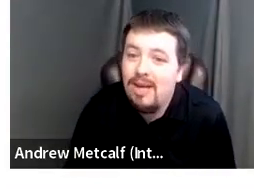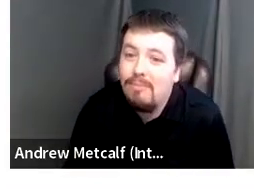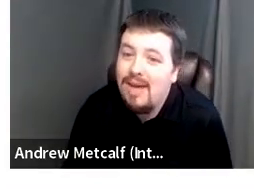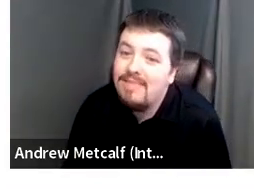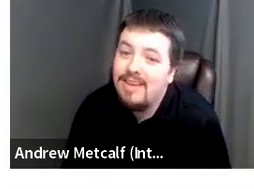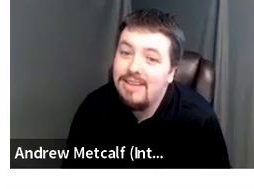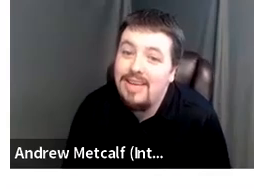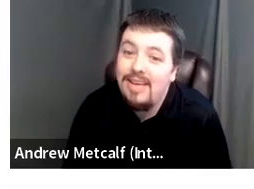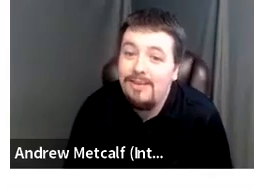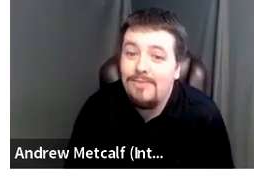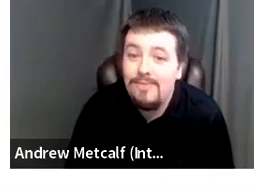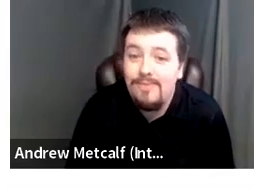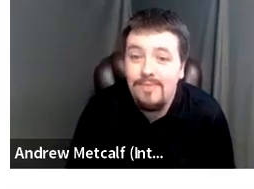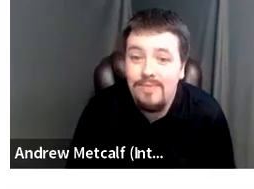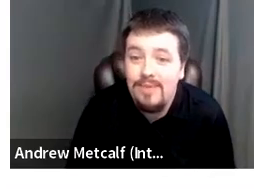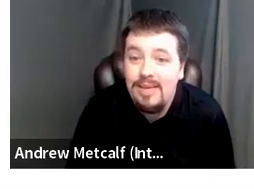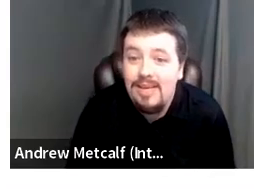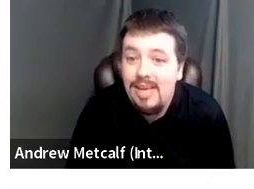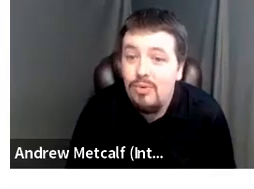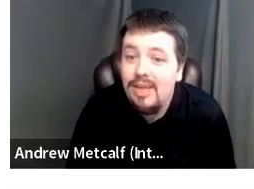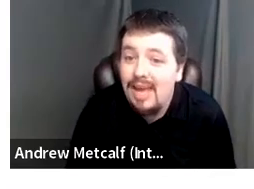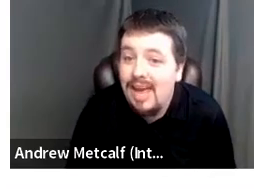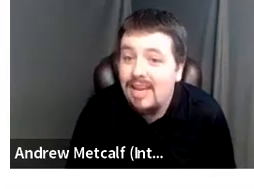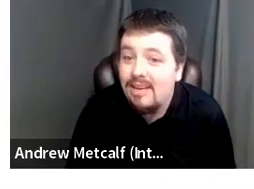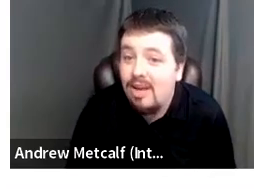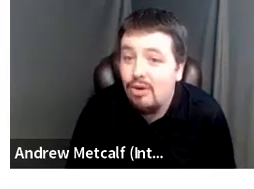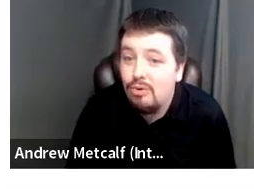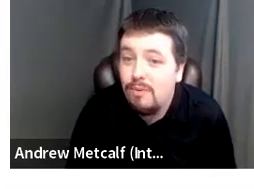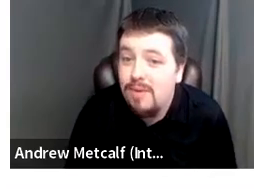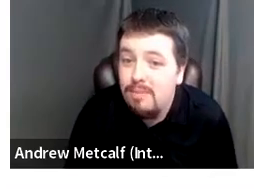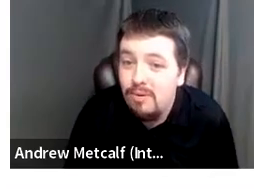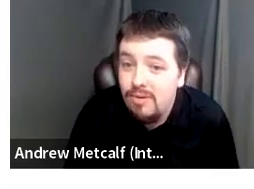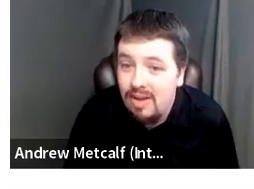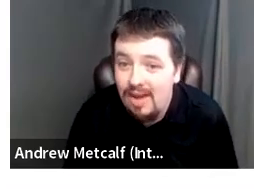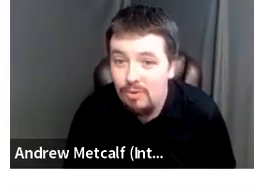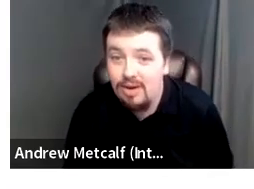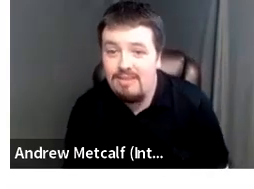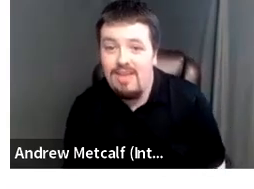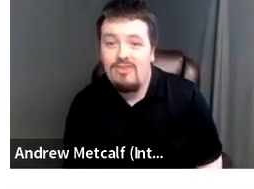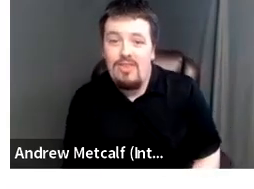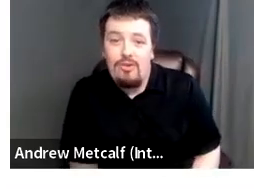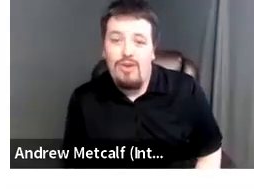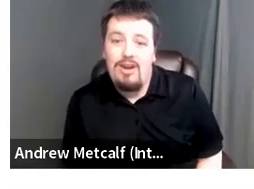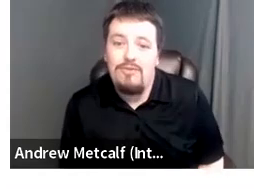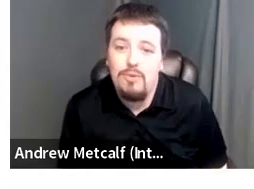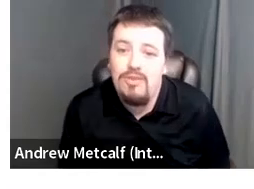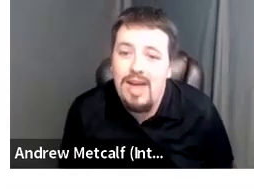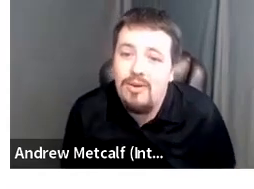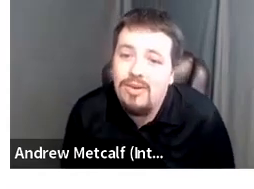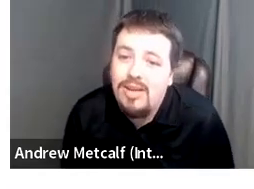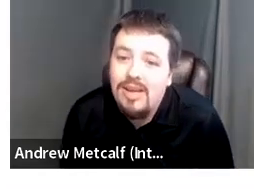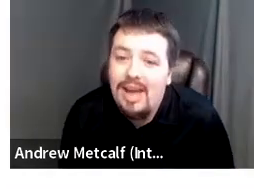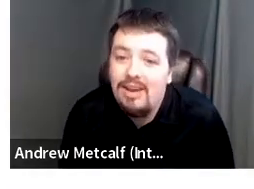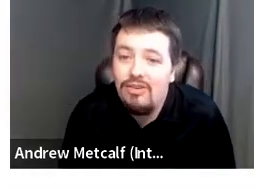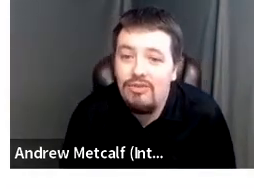A.G. Bell basically, he really hated a group of people in that organization. They're trying to force